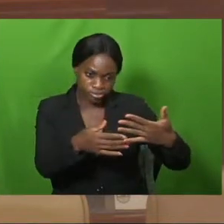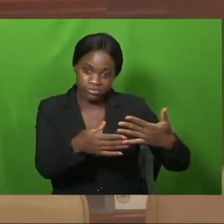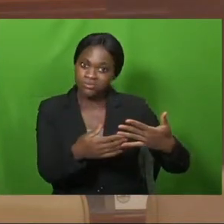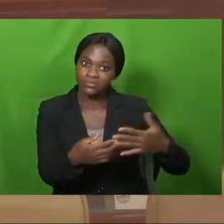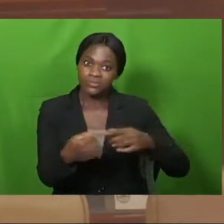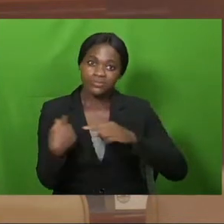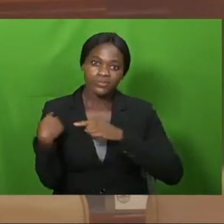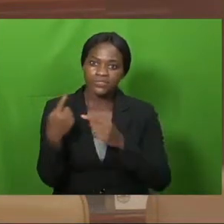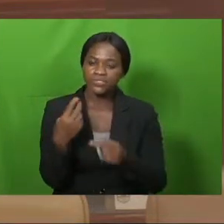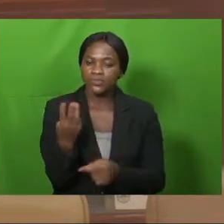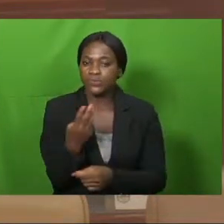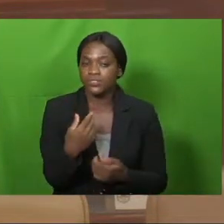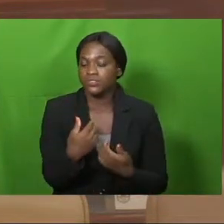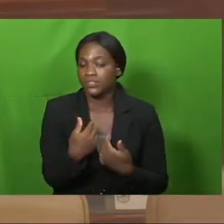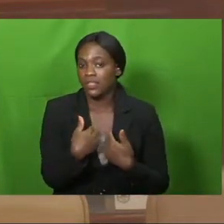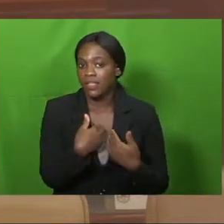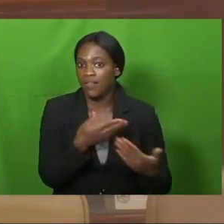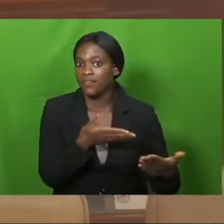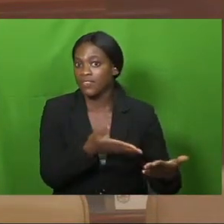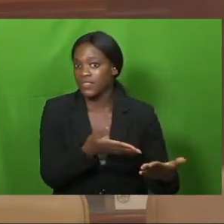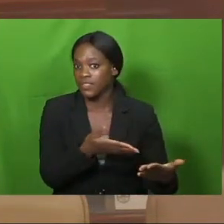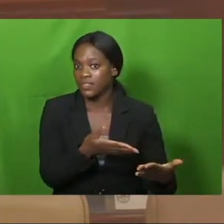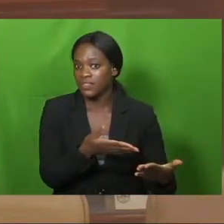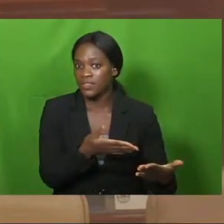questions, like me,